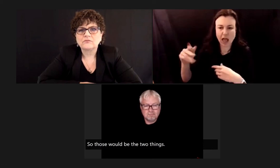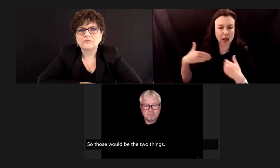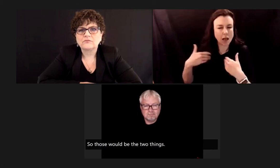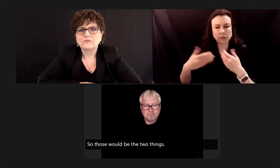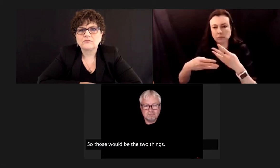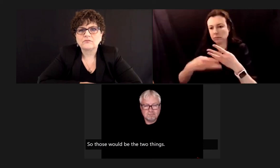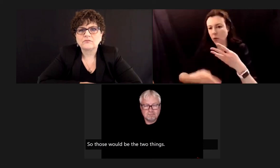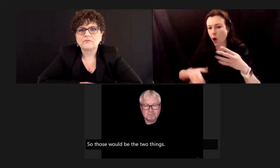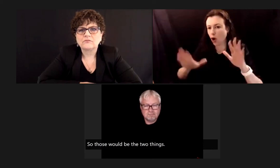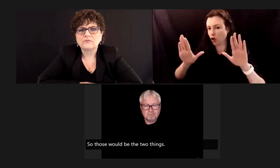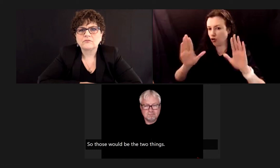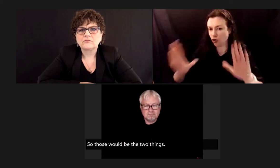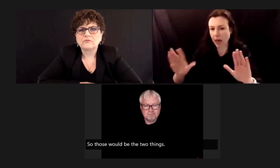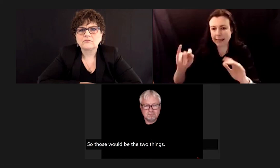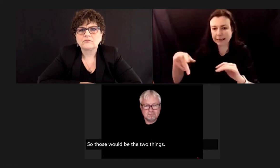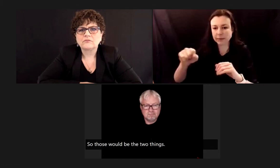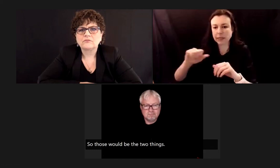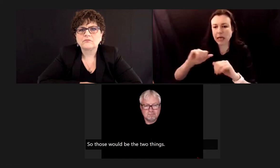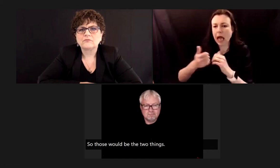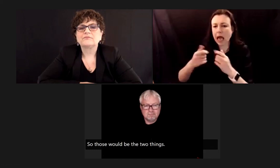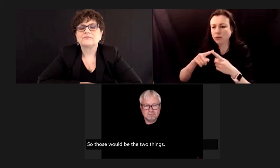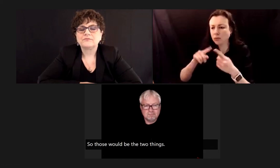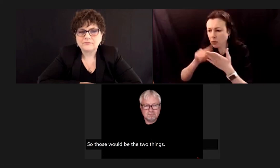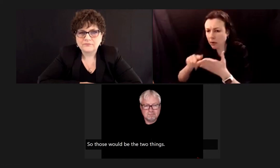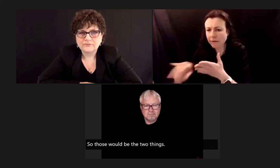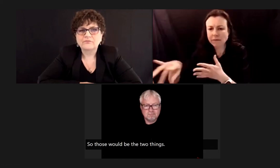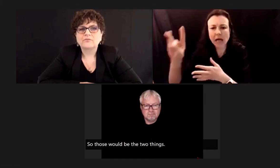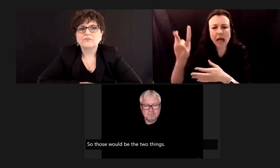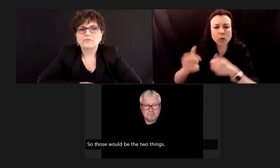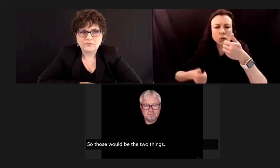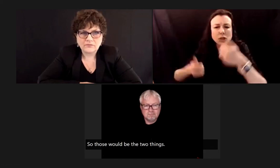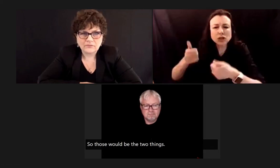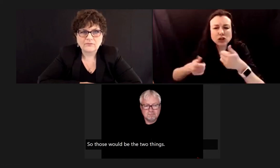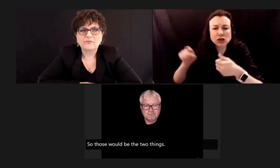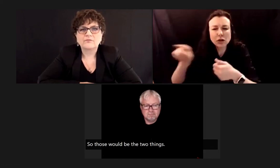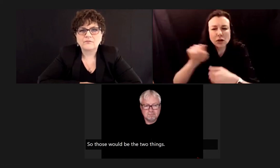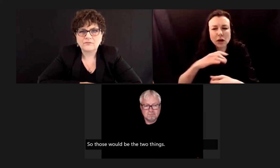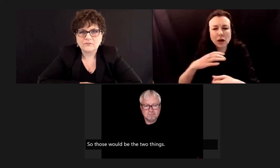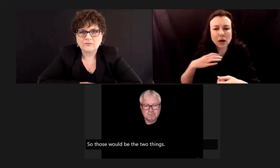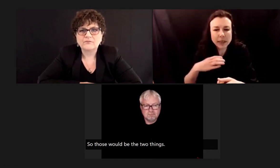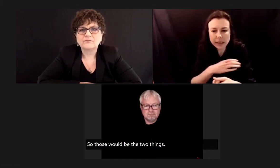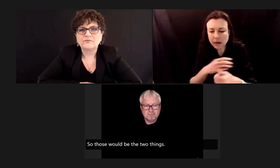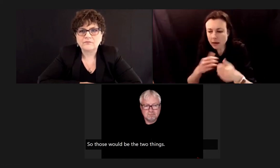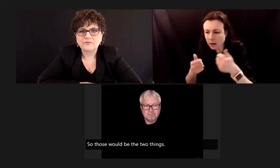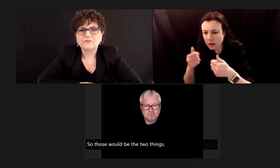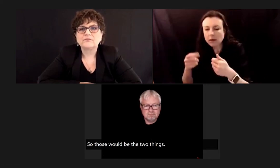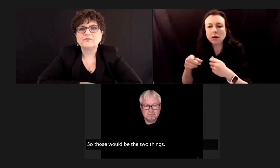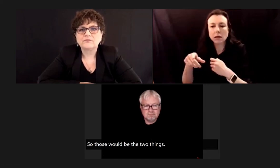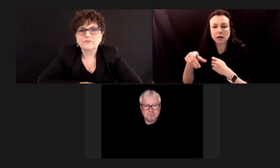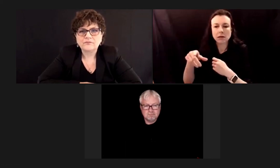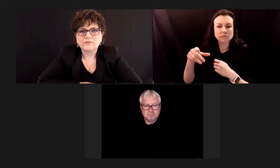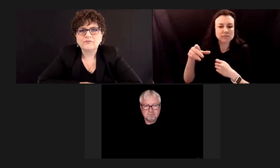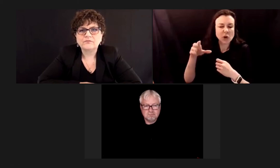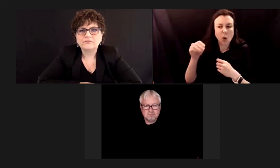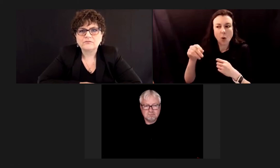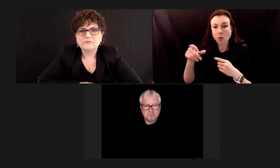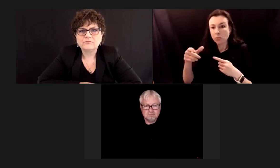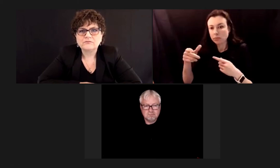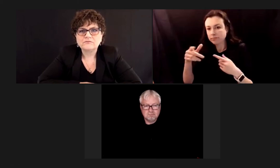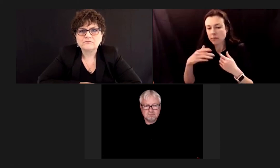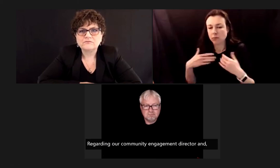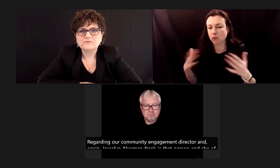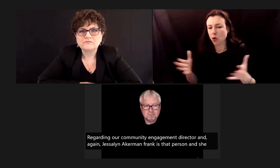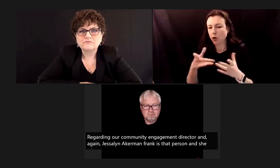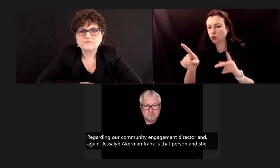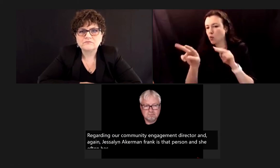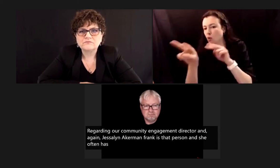Ackerman Frank is that person. And she often has great tips on where you can reach out and